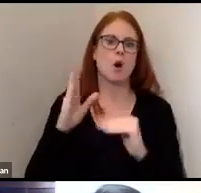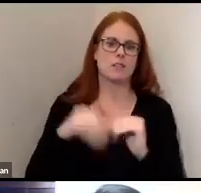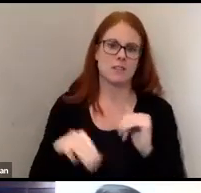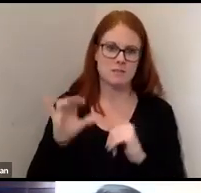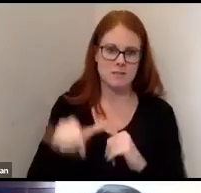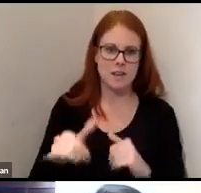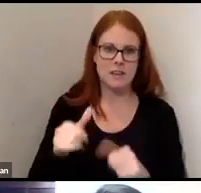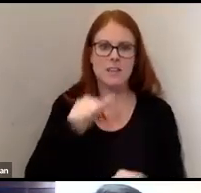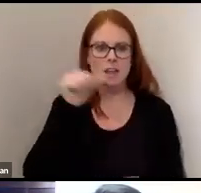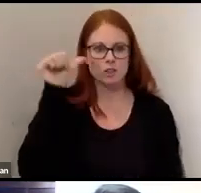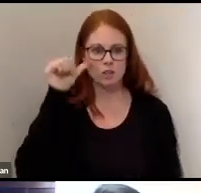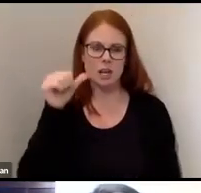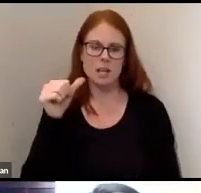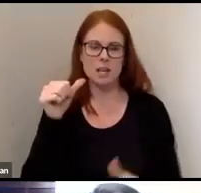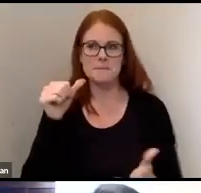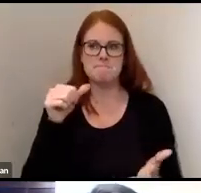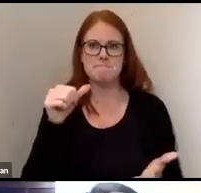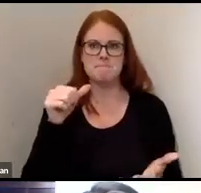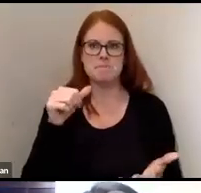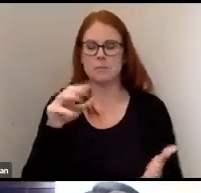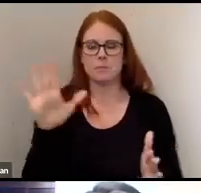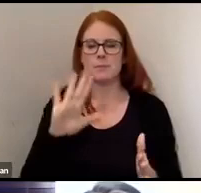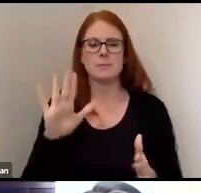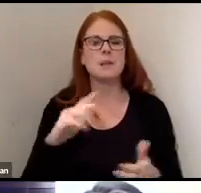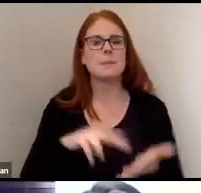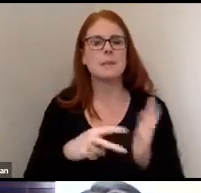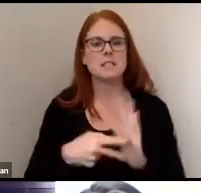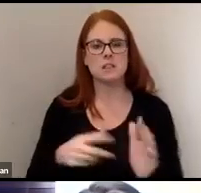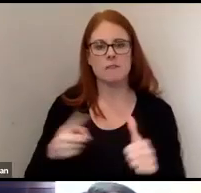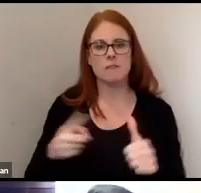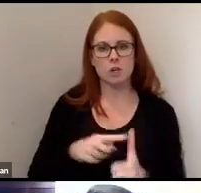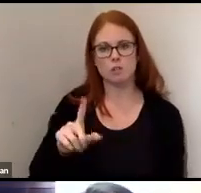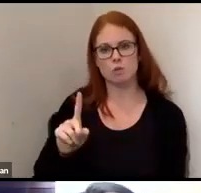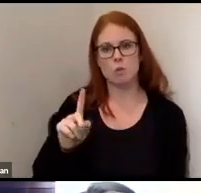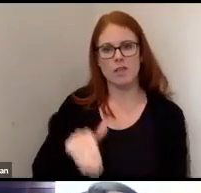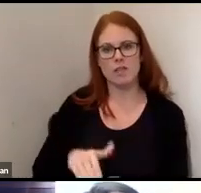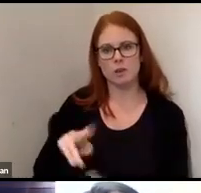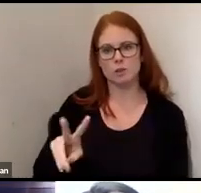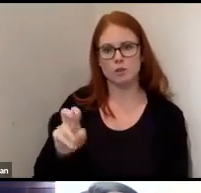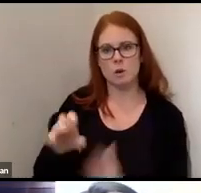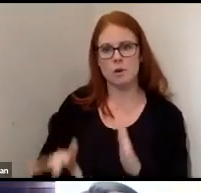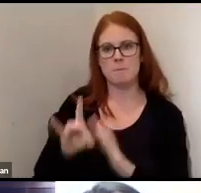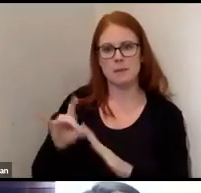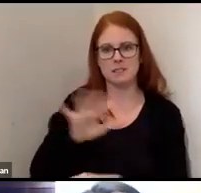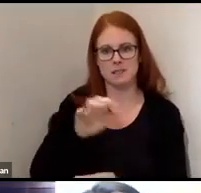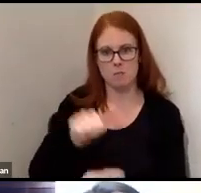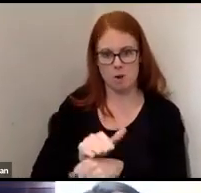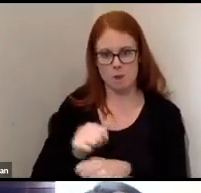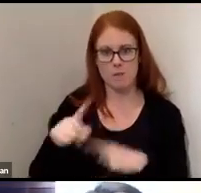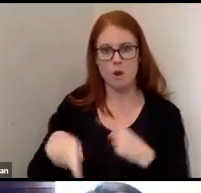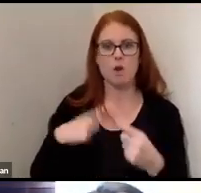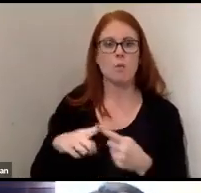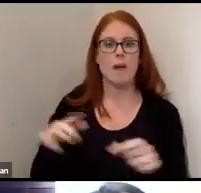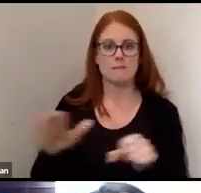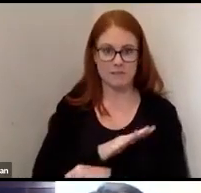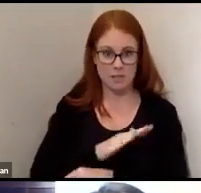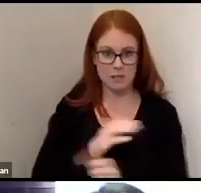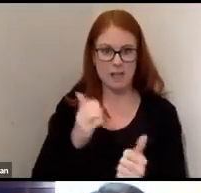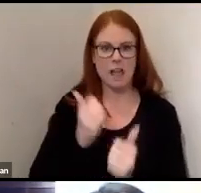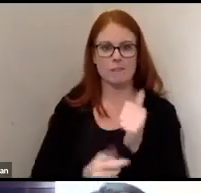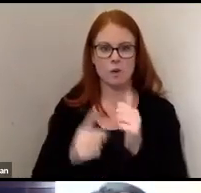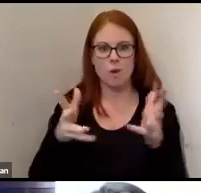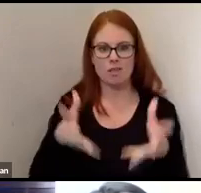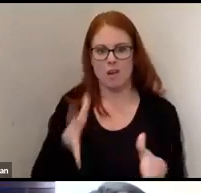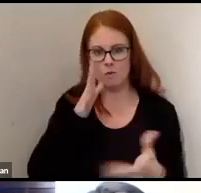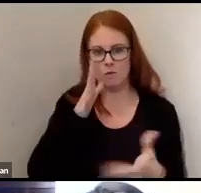Obviously, what that means is the first 1,200 gets to pick the appointment. Once it's filled, then whoever is left will have to